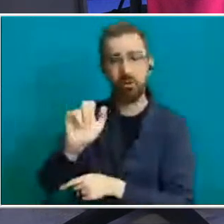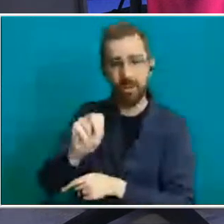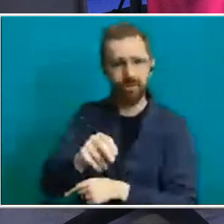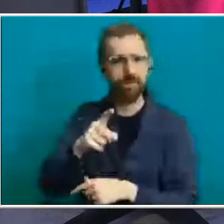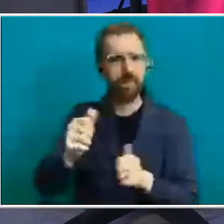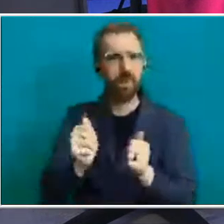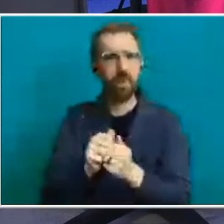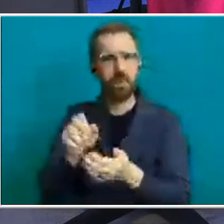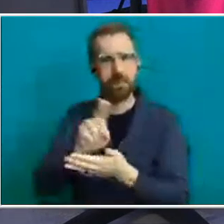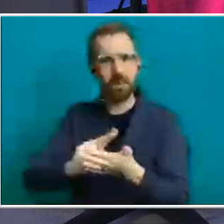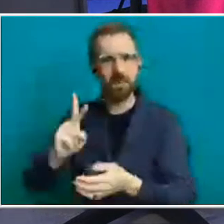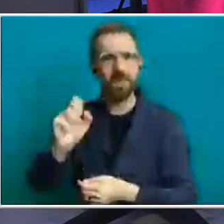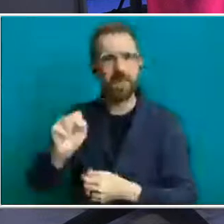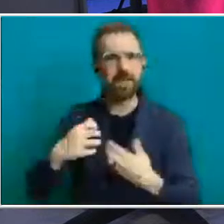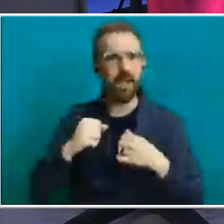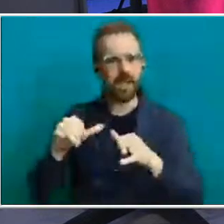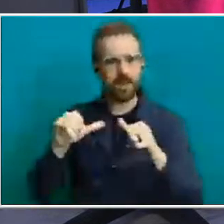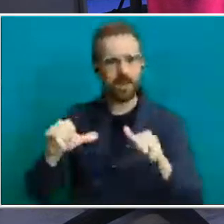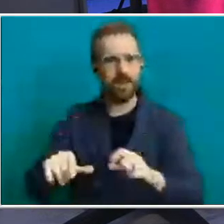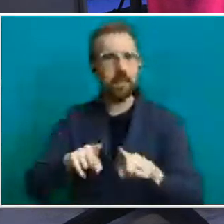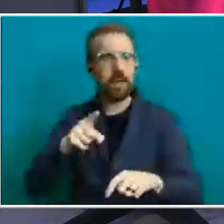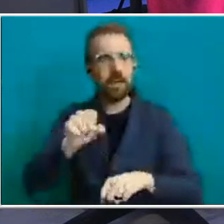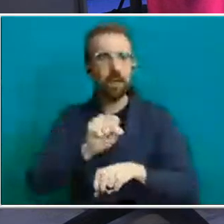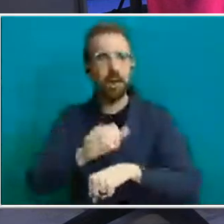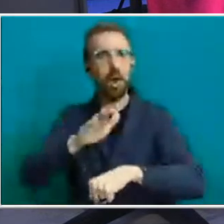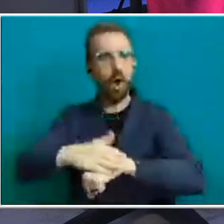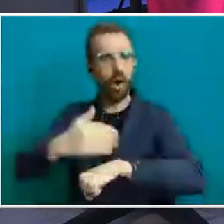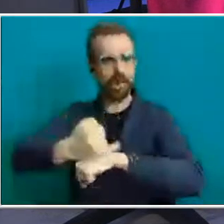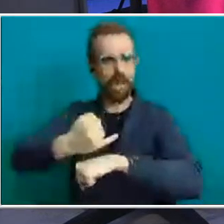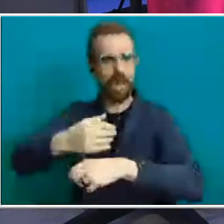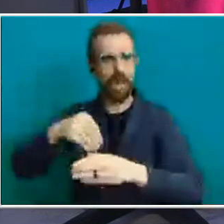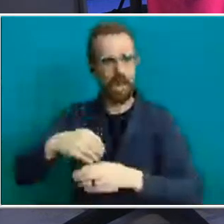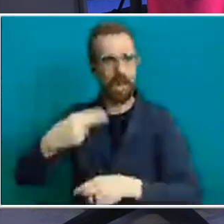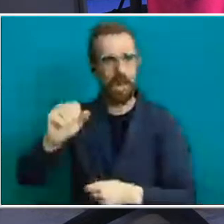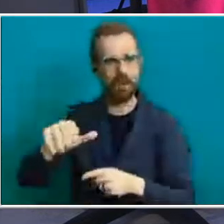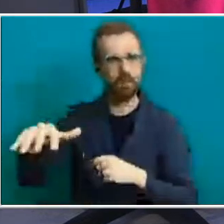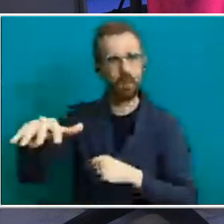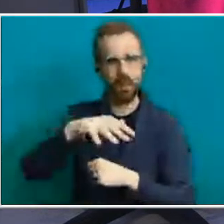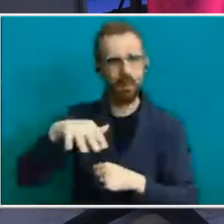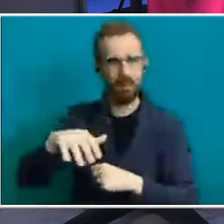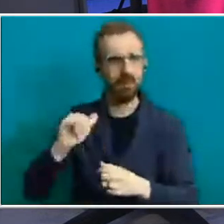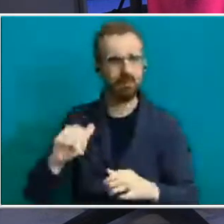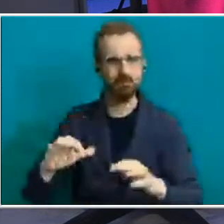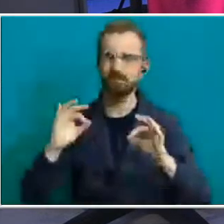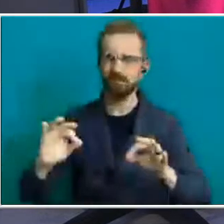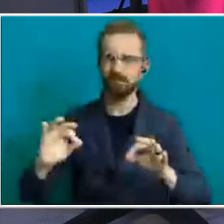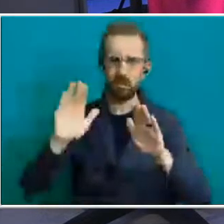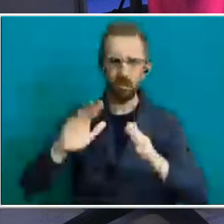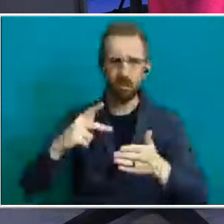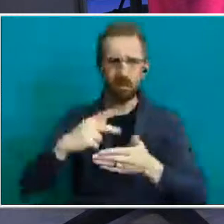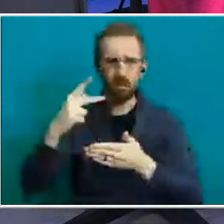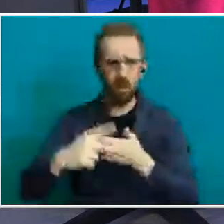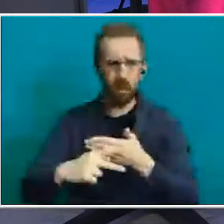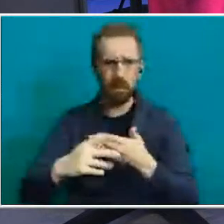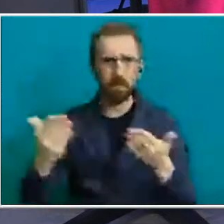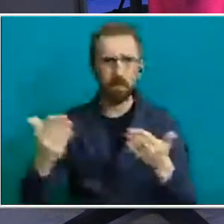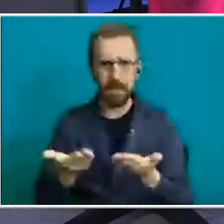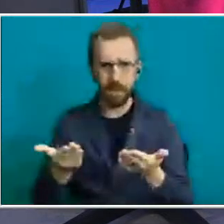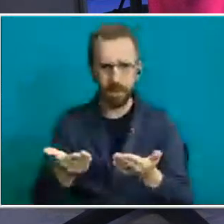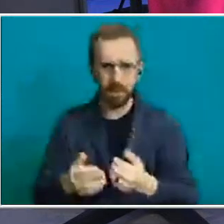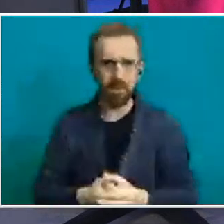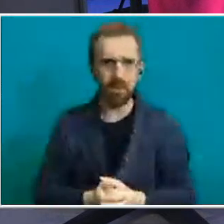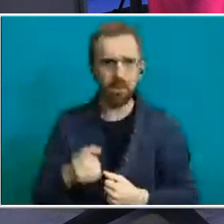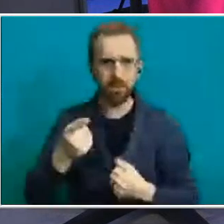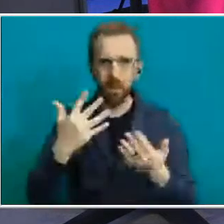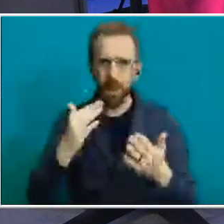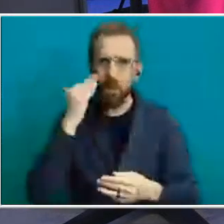System, but you work on site at area high schools, which is a fantastic program here at the health system. Did you already know Logan before this